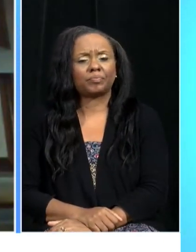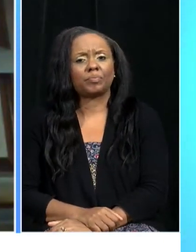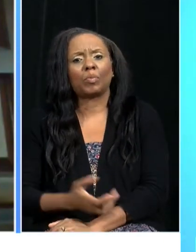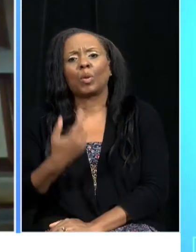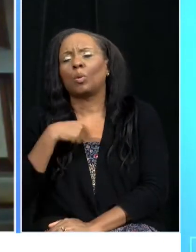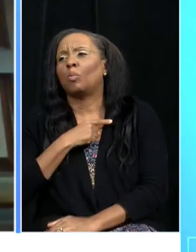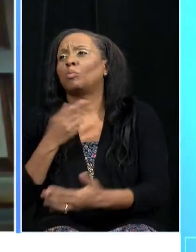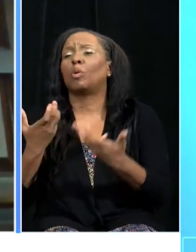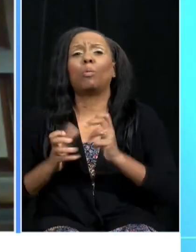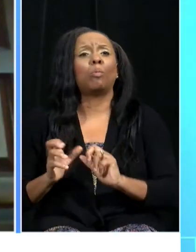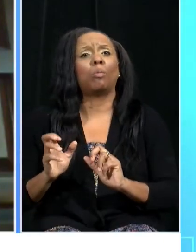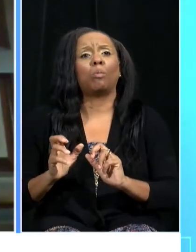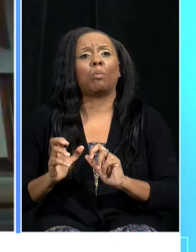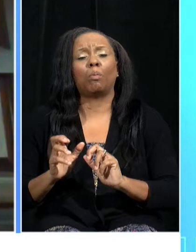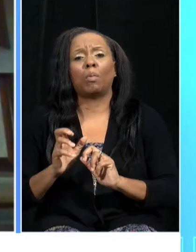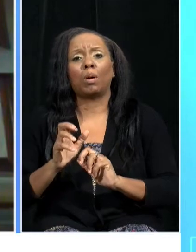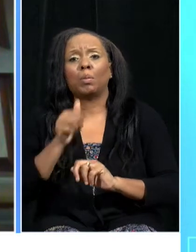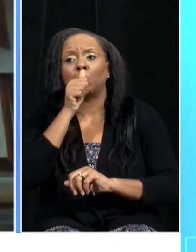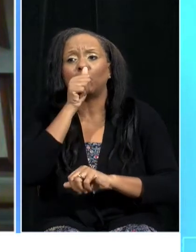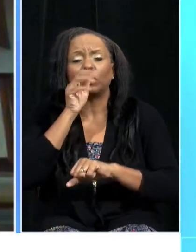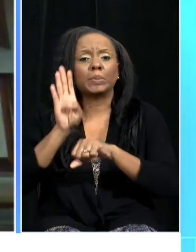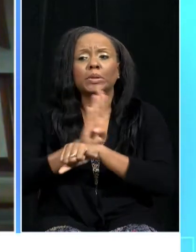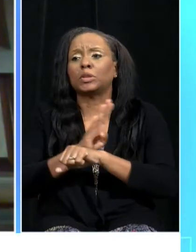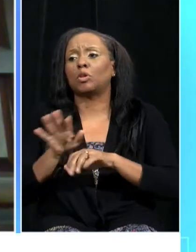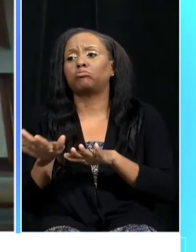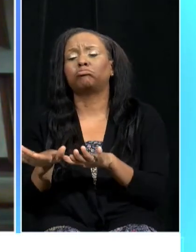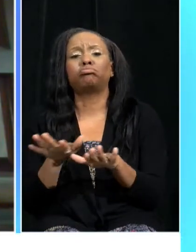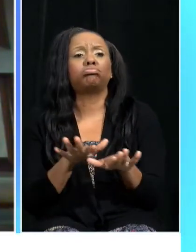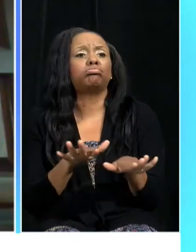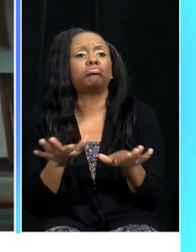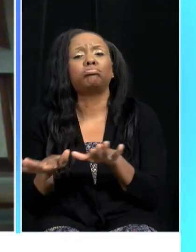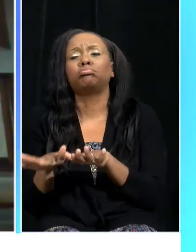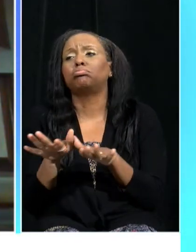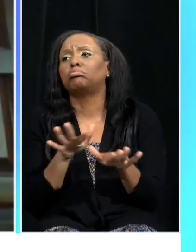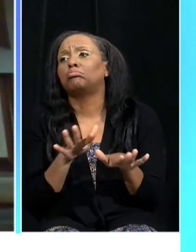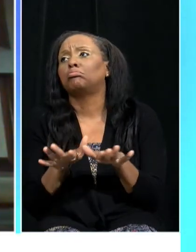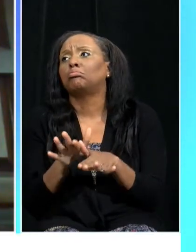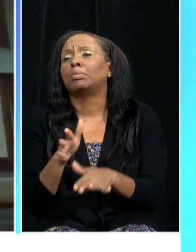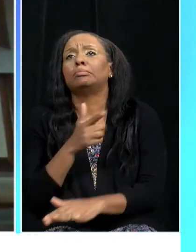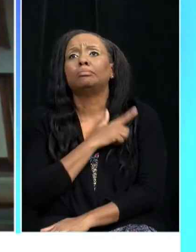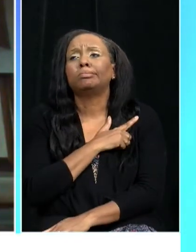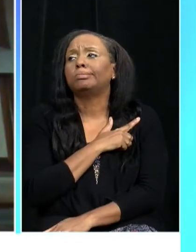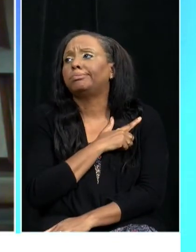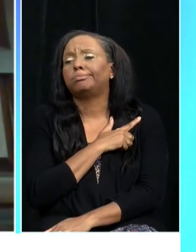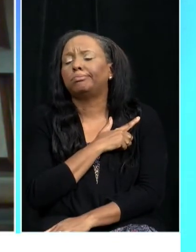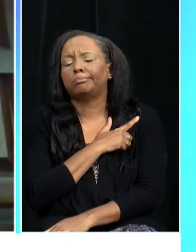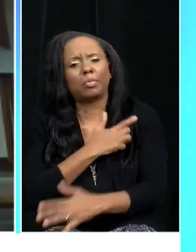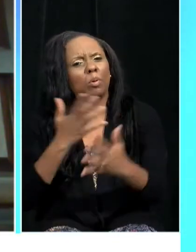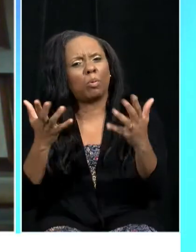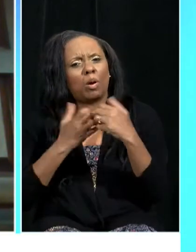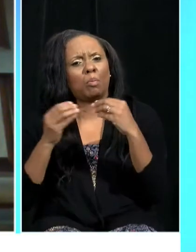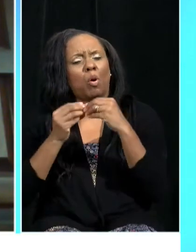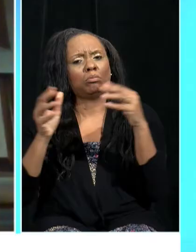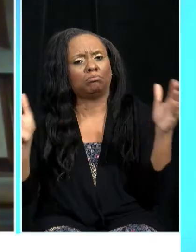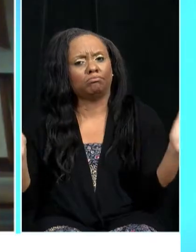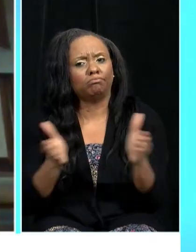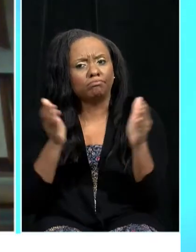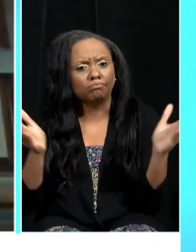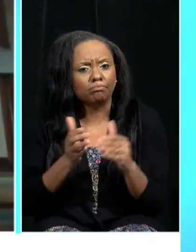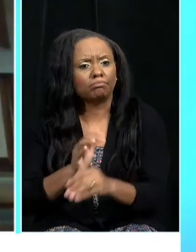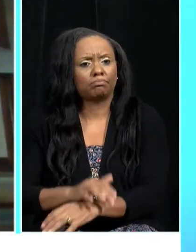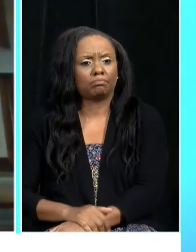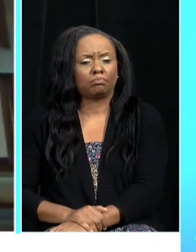or non-performing private sectors and get them more engaged, or certainly public-private